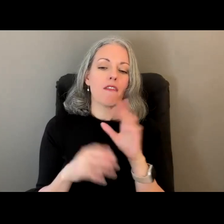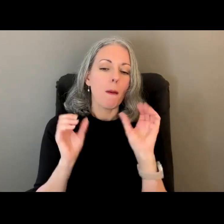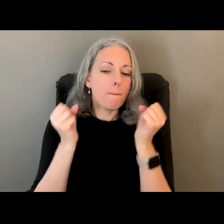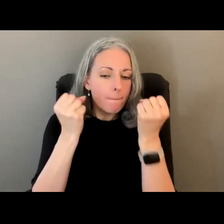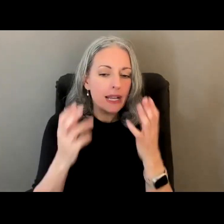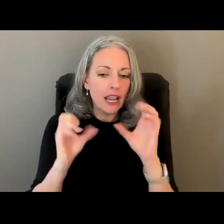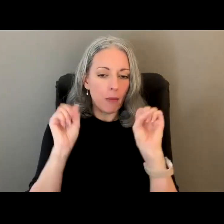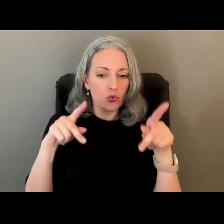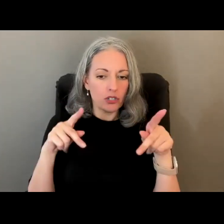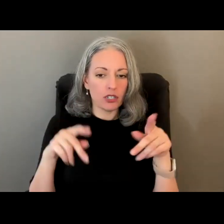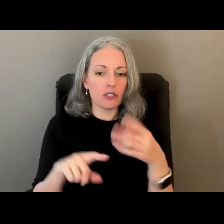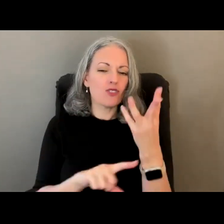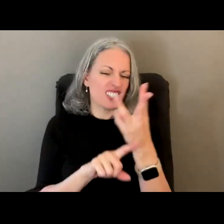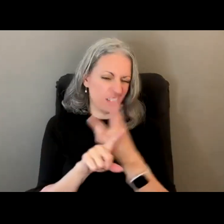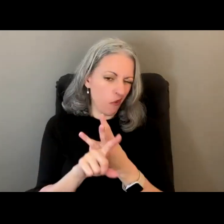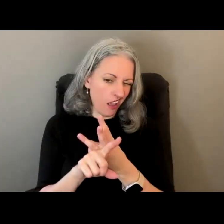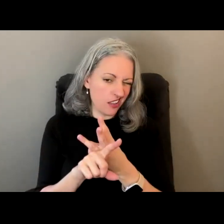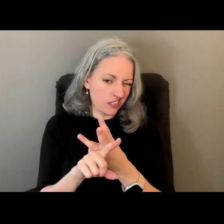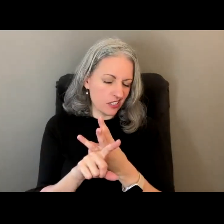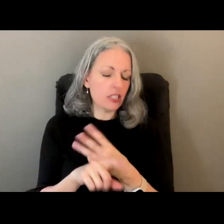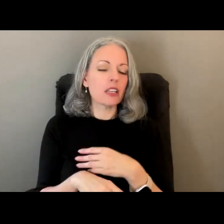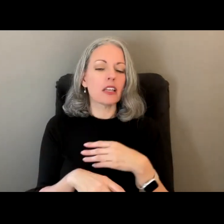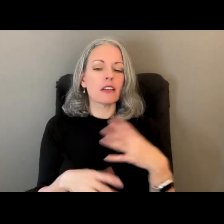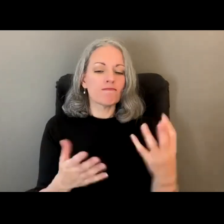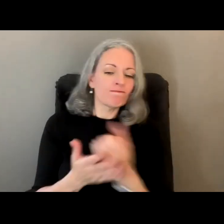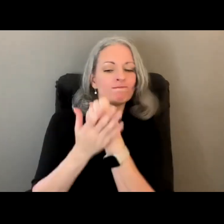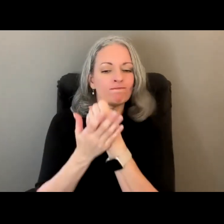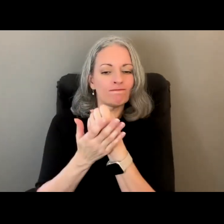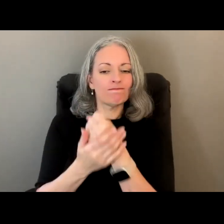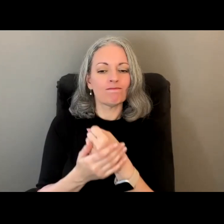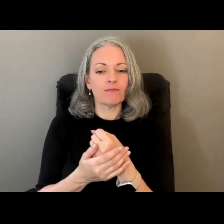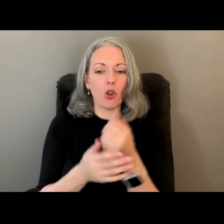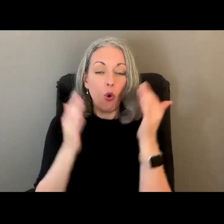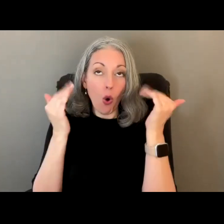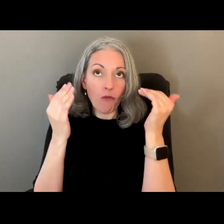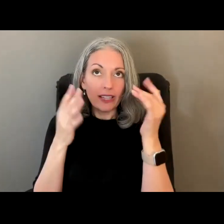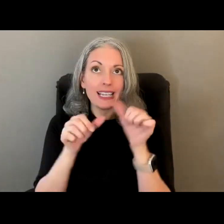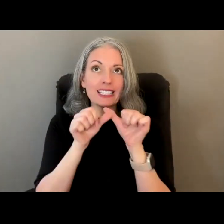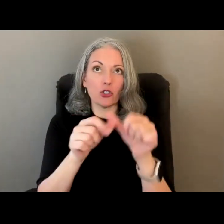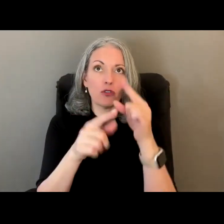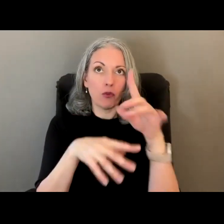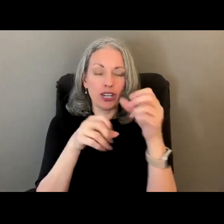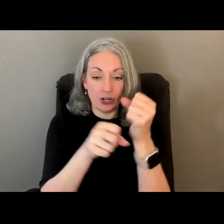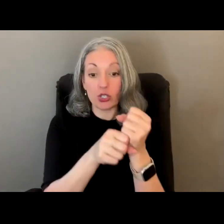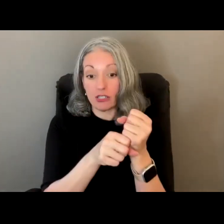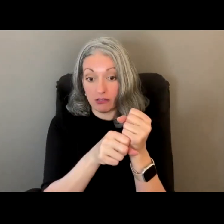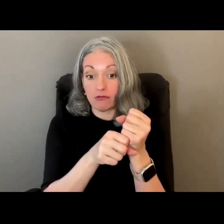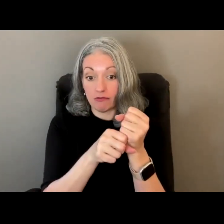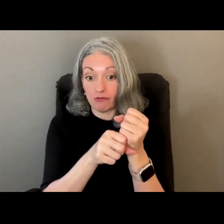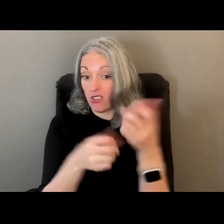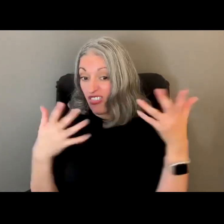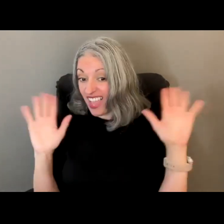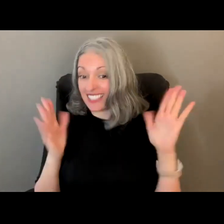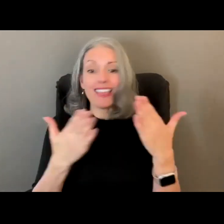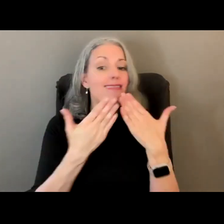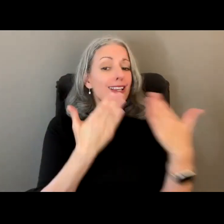for the next 6 months. So let's make the most of that and be hopefully the next 4 years as well. So that's all I'll say is thank you,